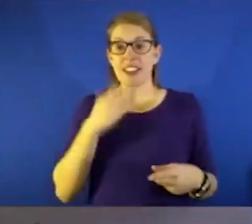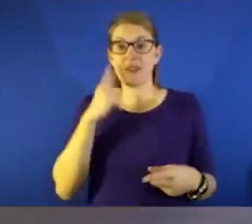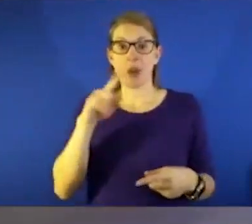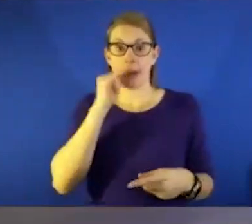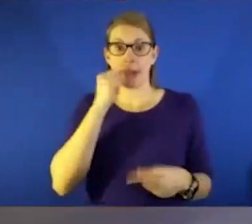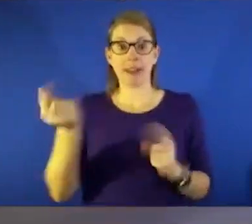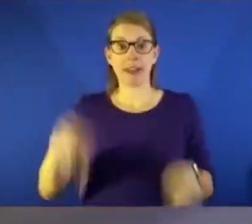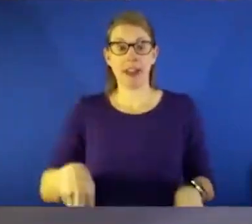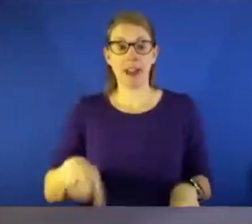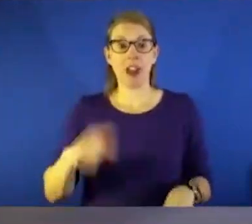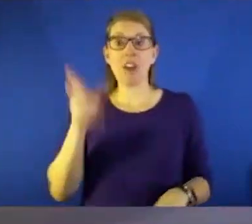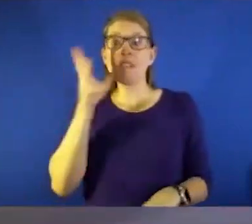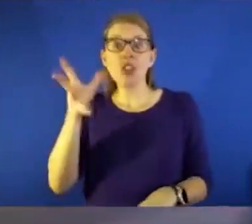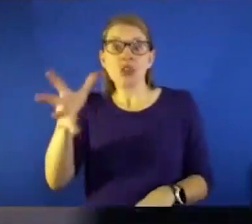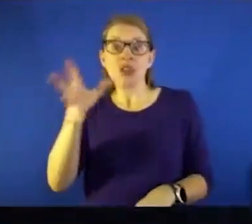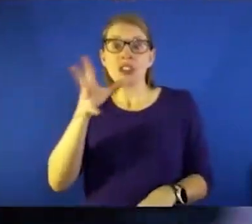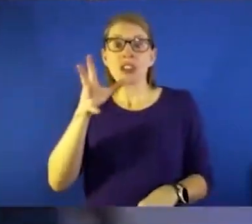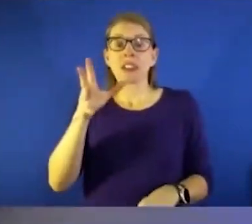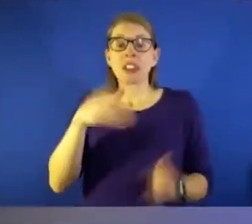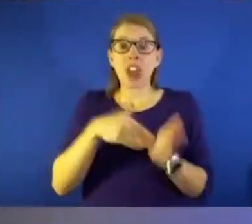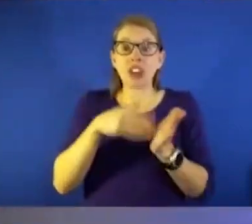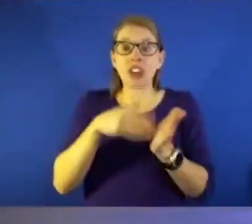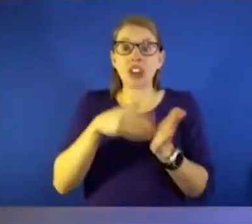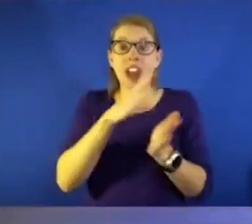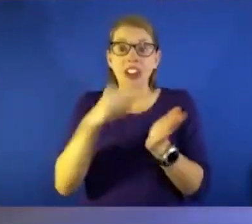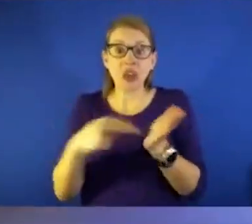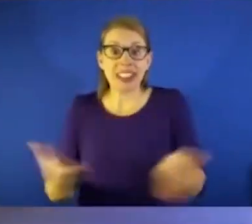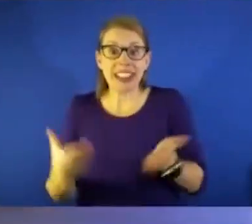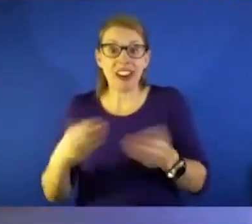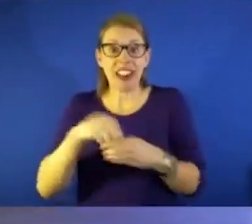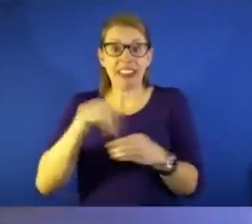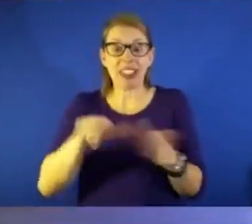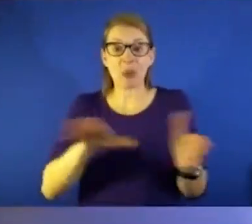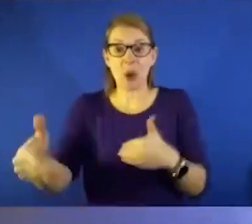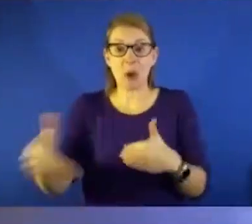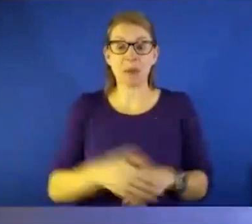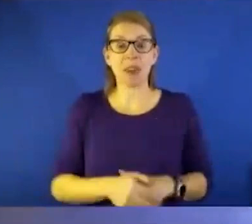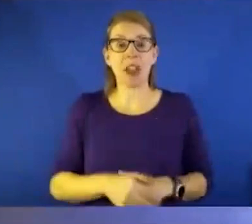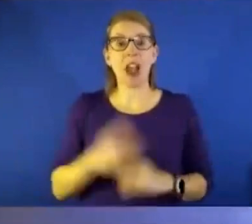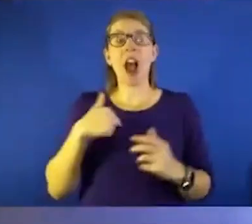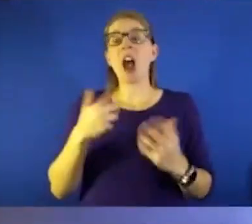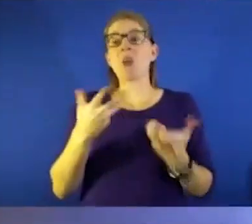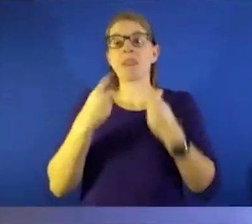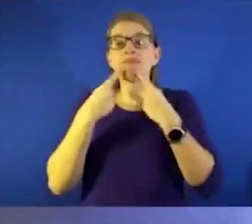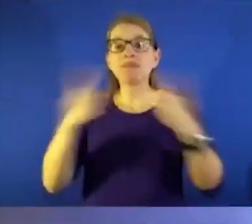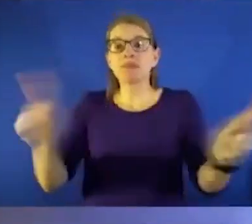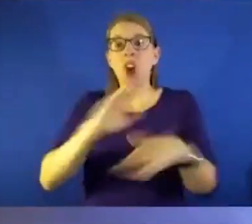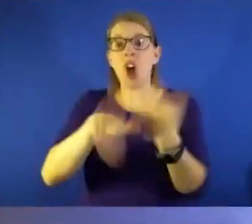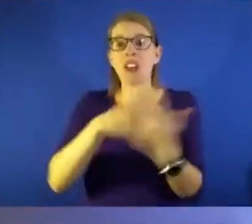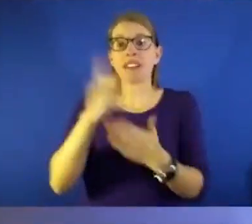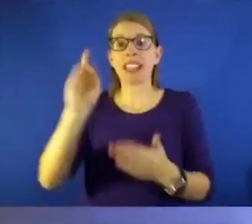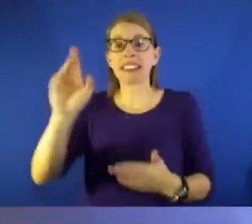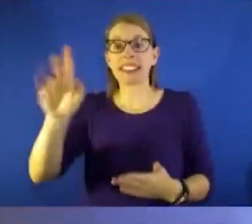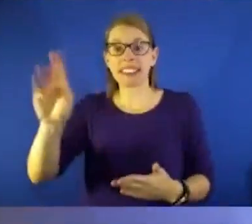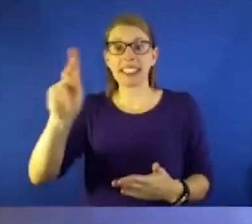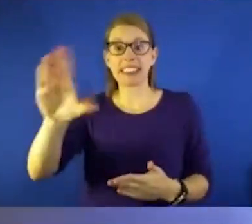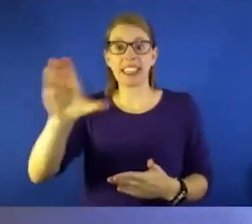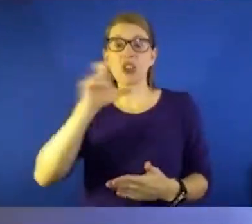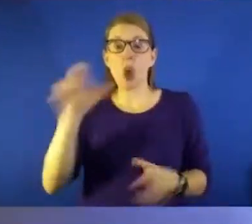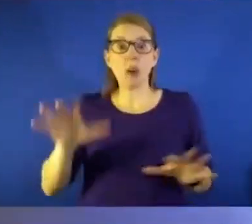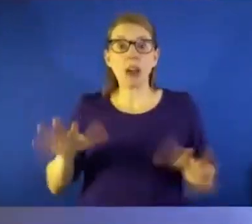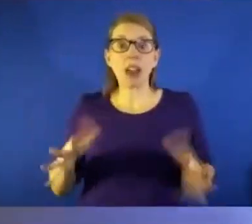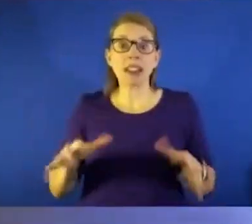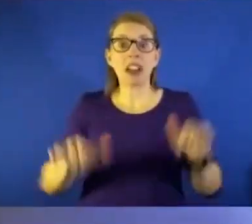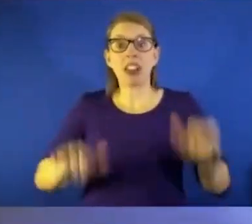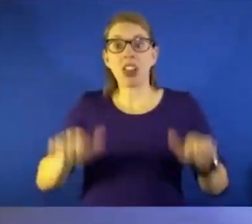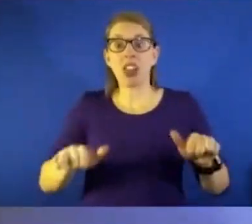and nurses in the room. That with would be us the here. best? Yes. Yeah. and I just want to say to all of Kansas City, don't hesitate. Make your